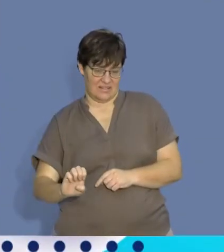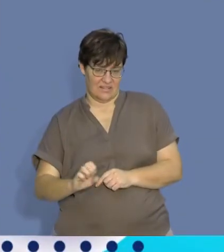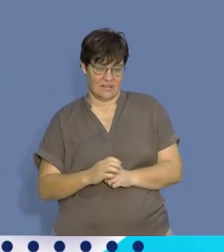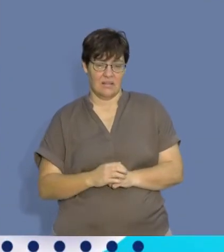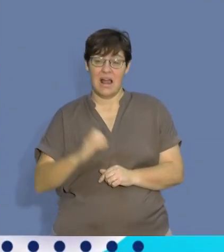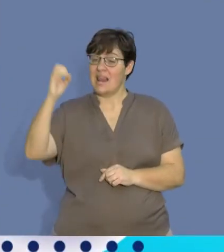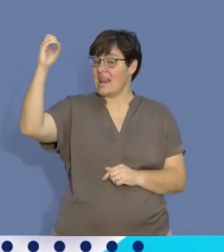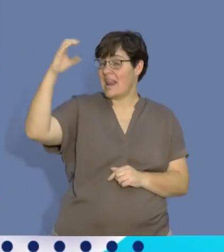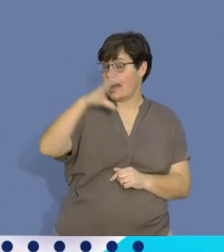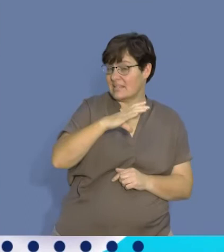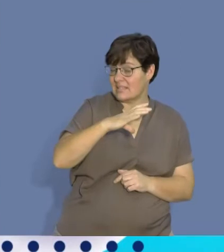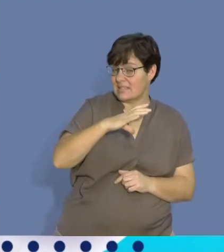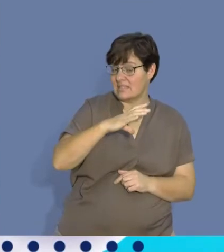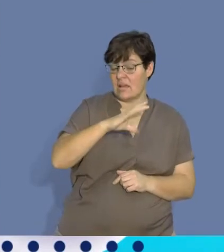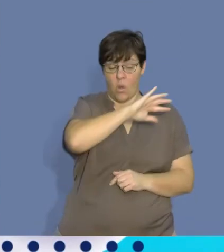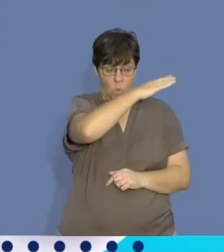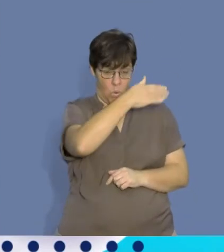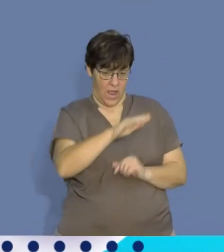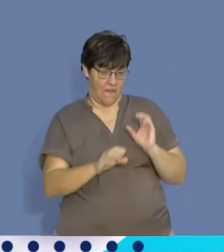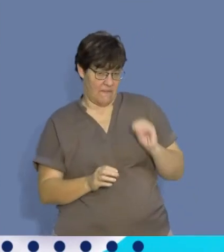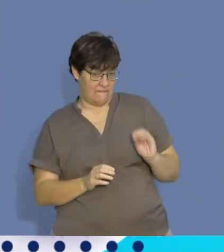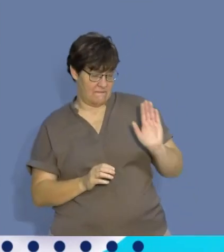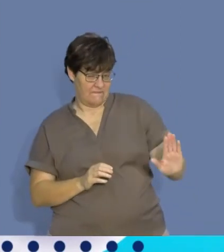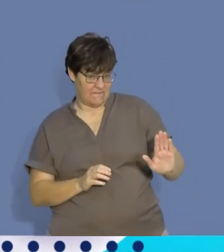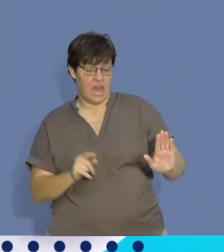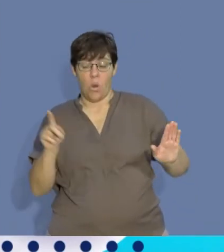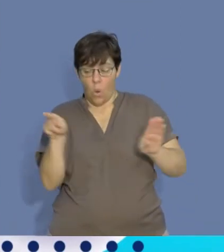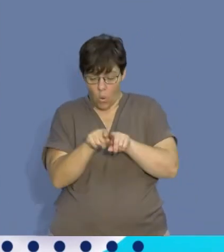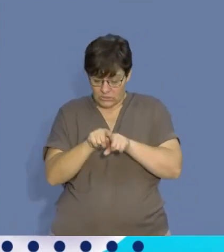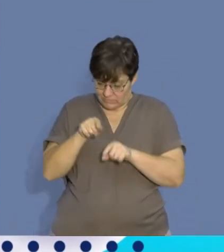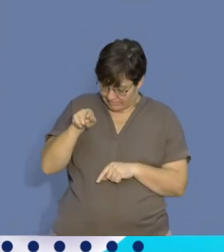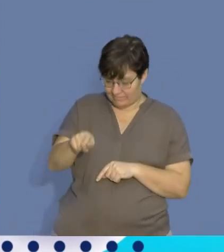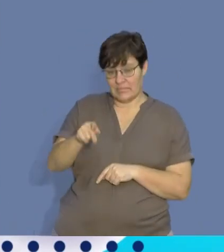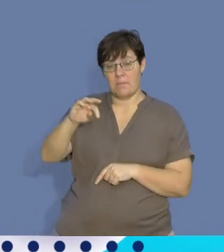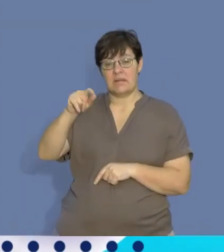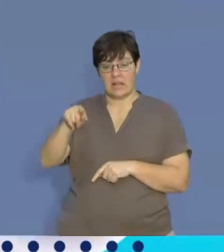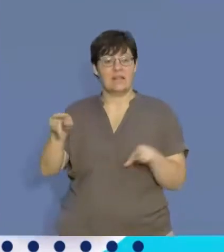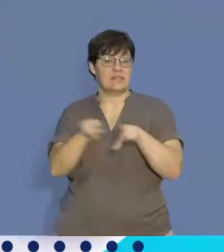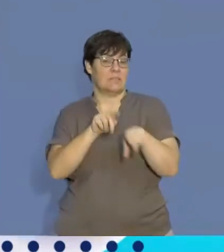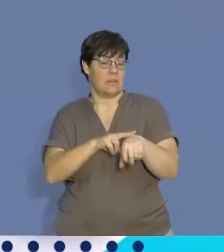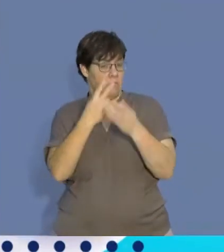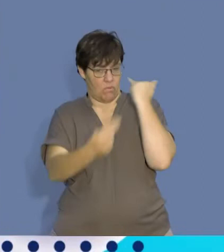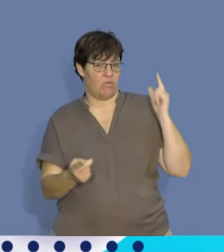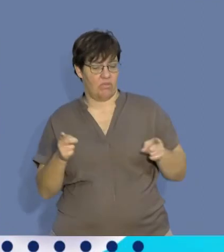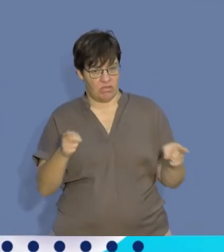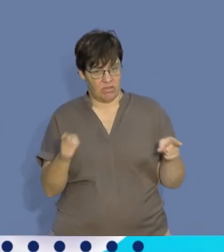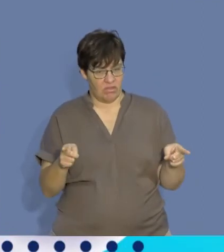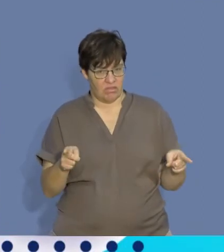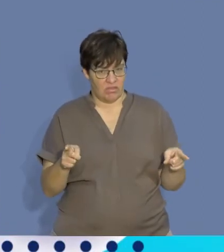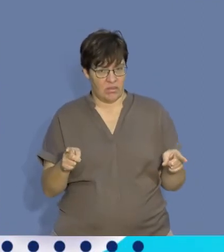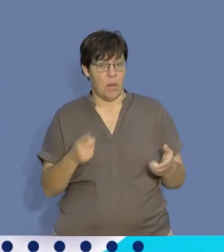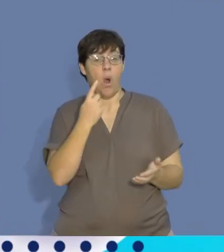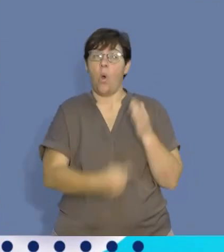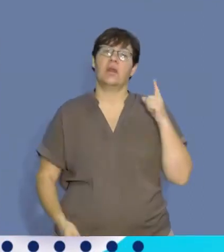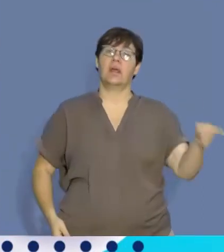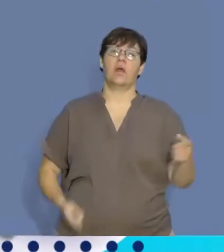is both a wave and a particle at the same time. It's not just a